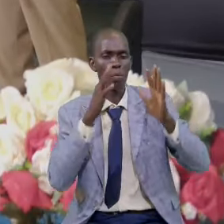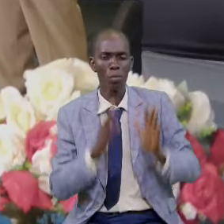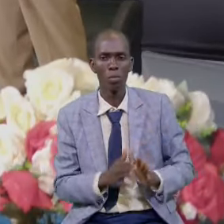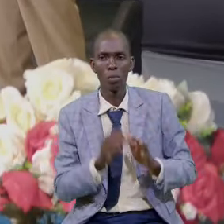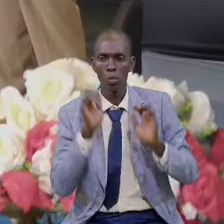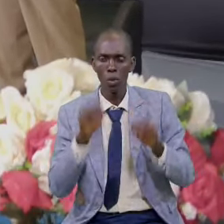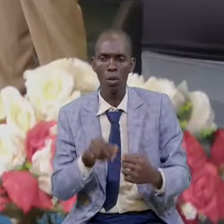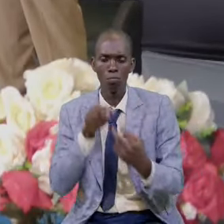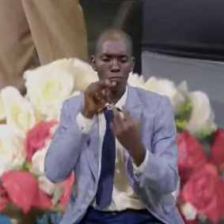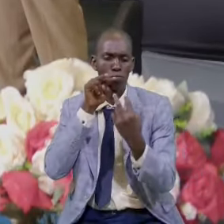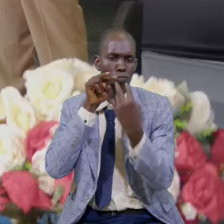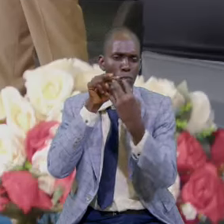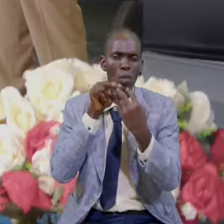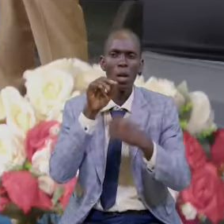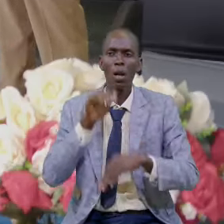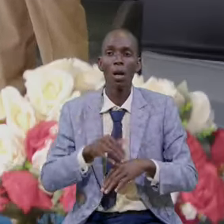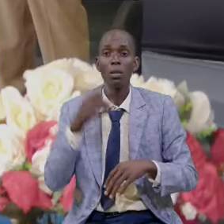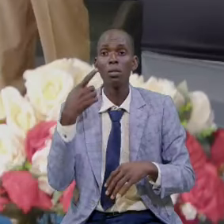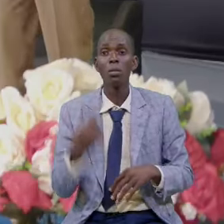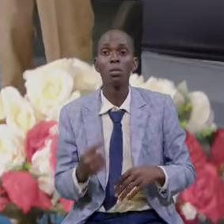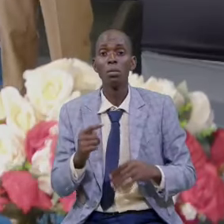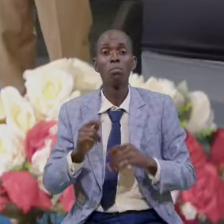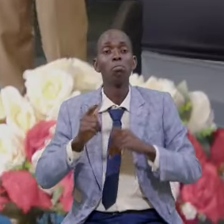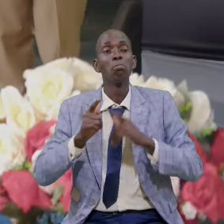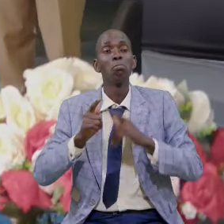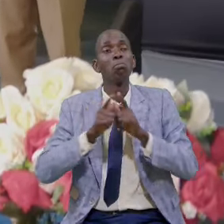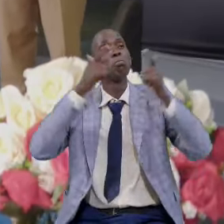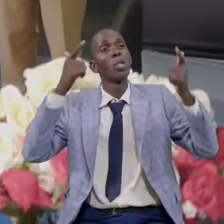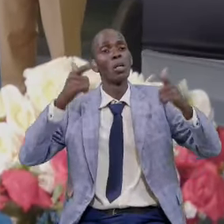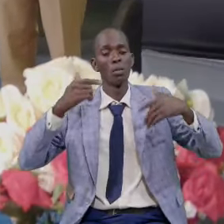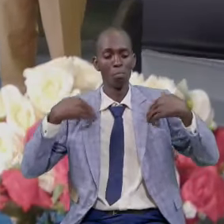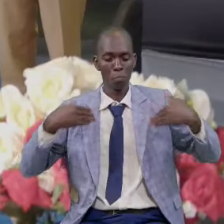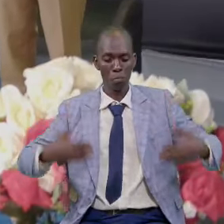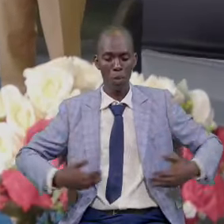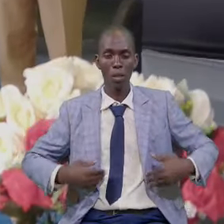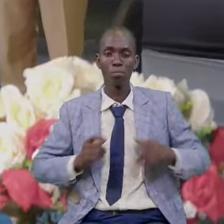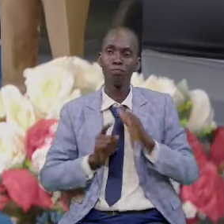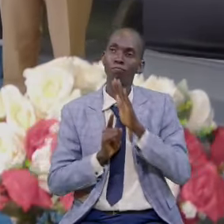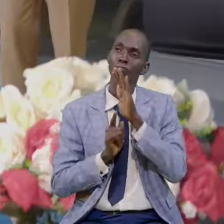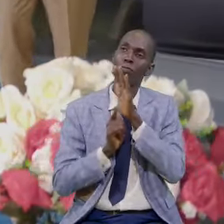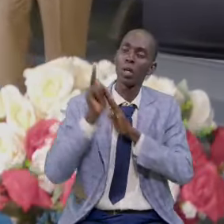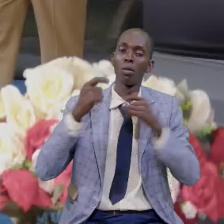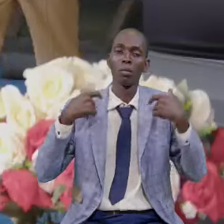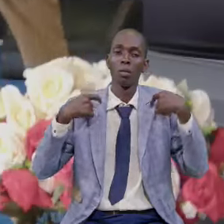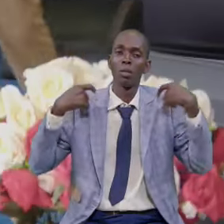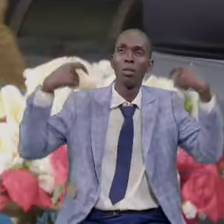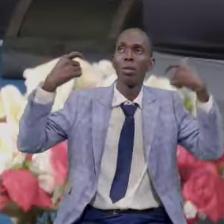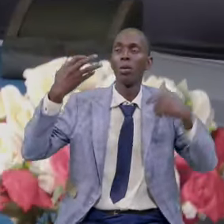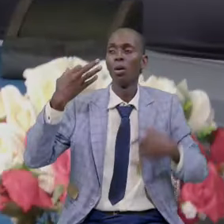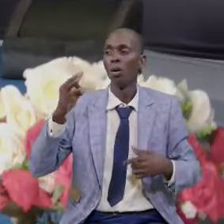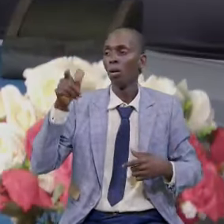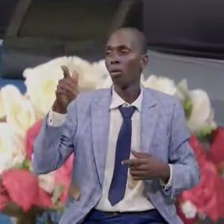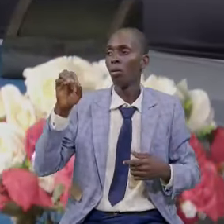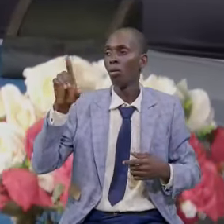magnificent build of Goliath. And they come. And the look of Goliath does not make them